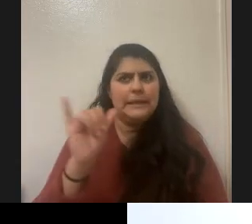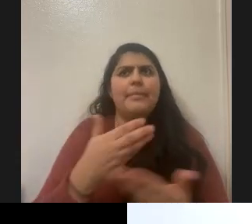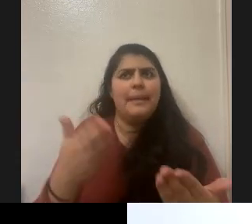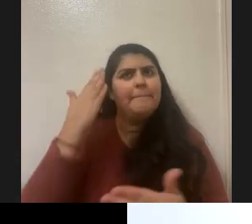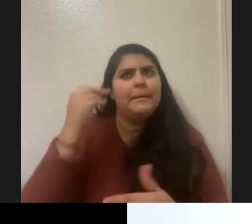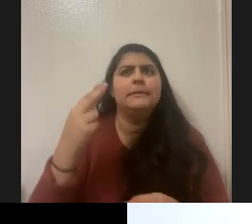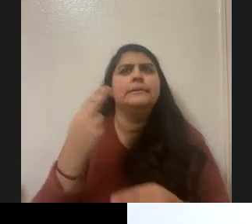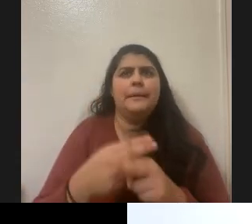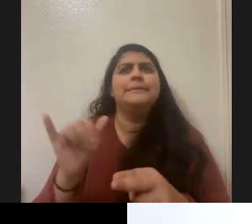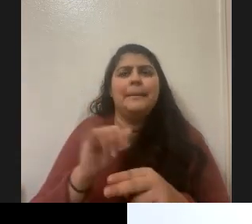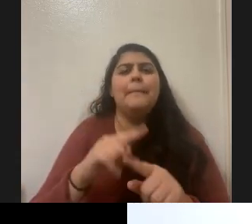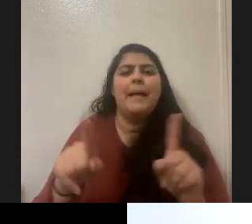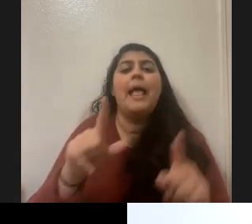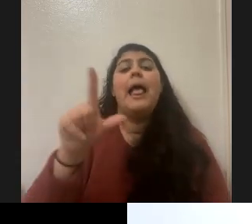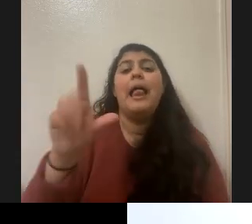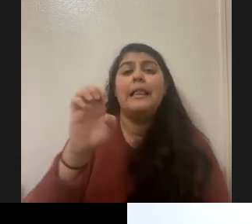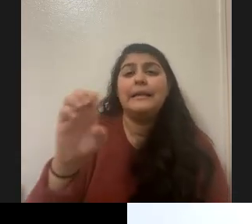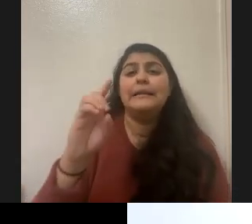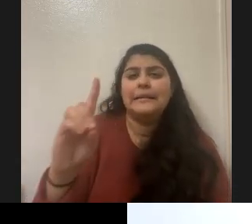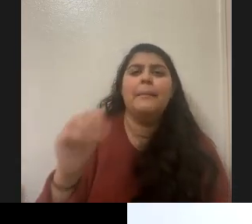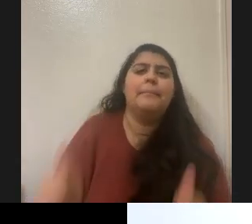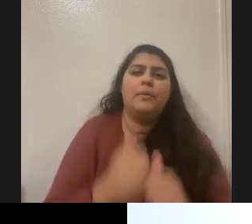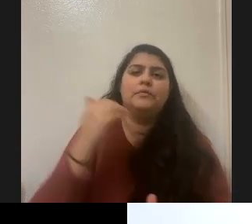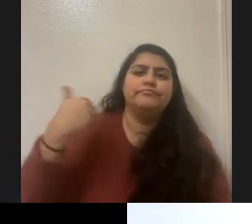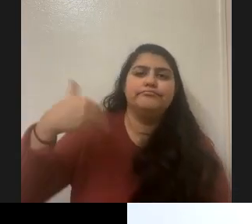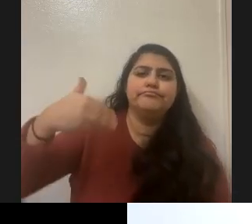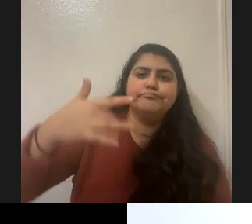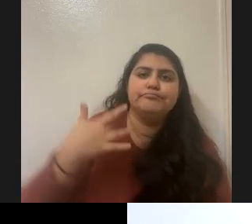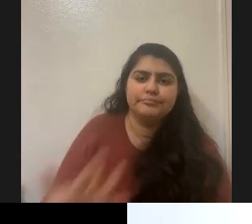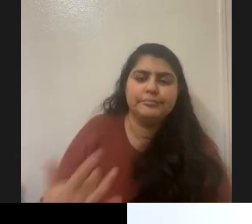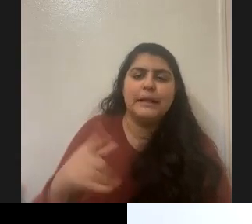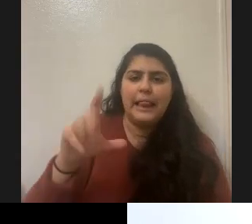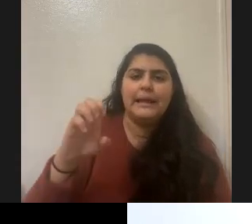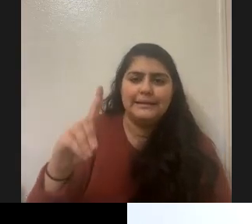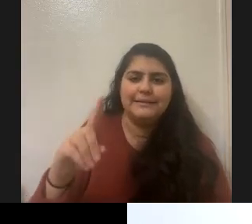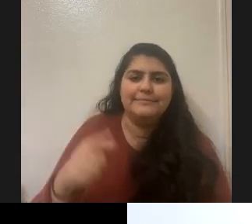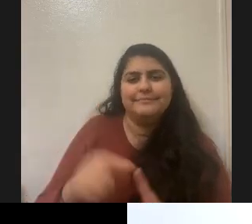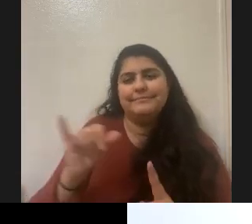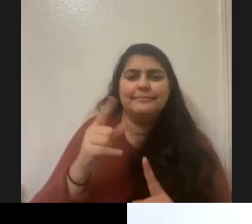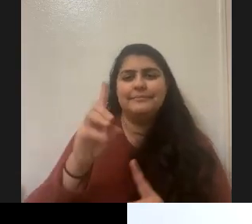nowadays LED TVs are more common, and those are just little diodes. So